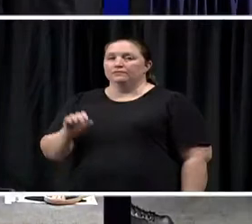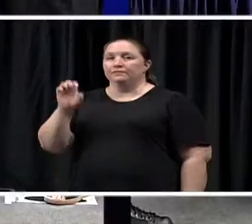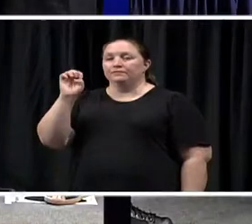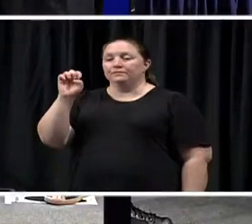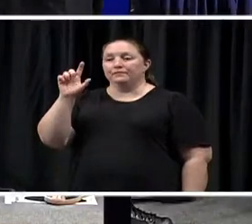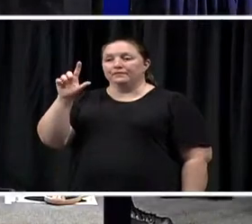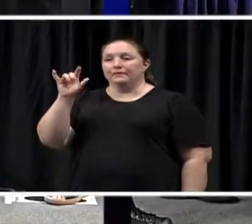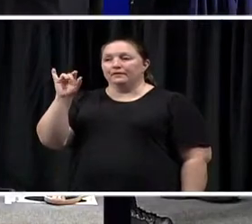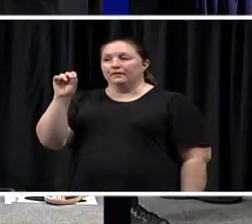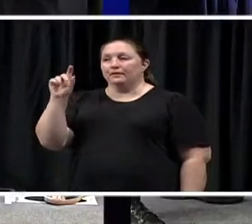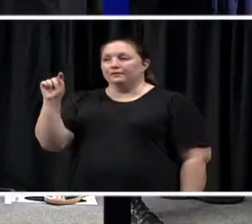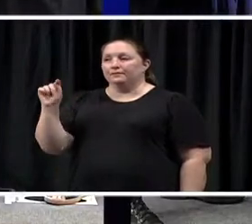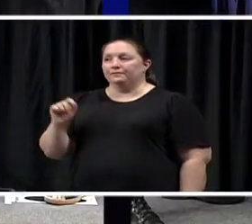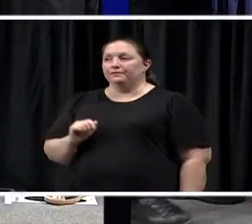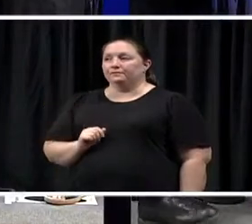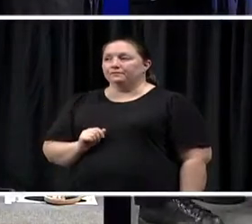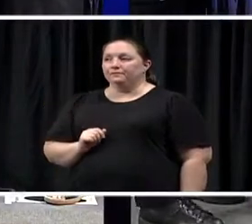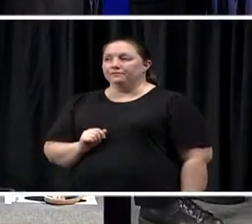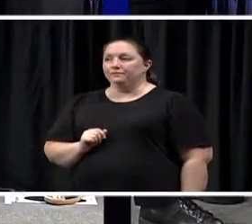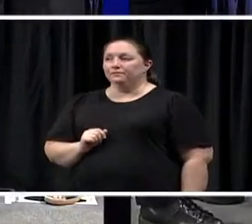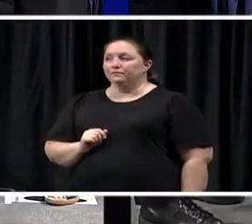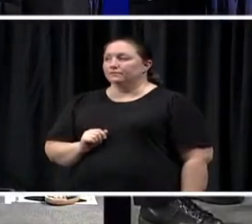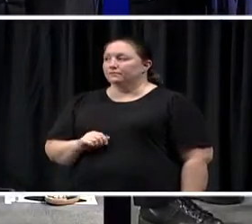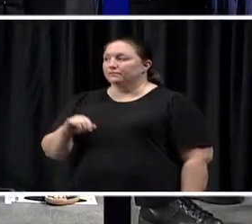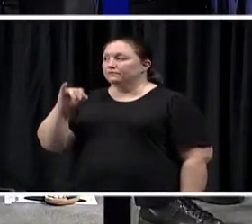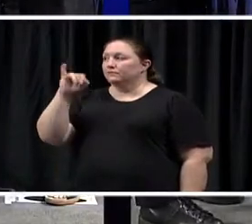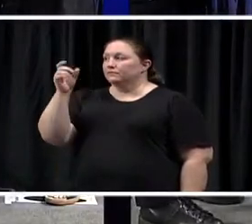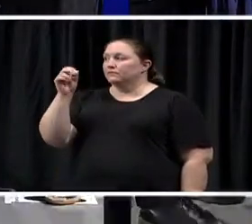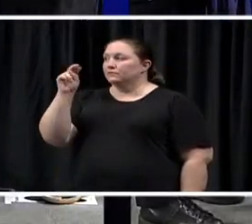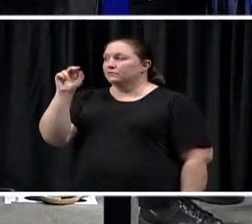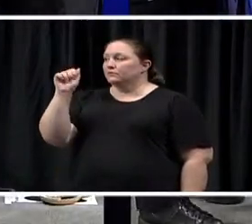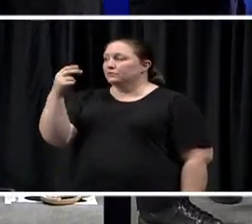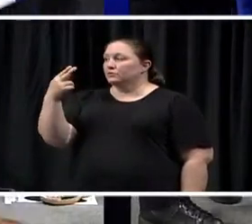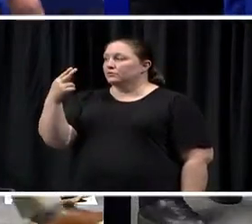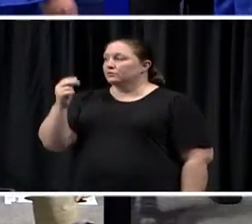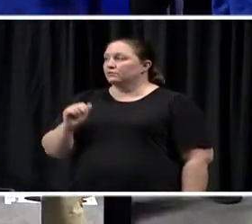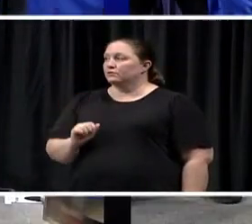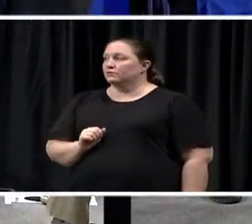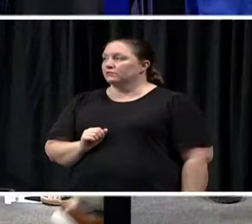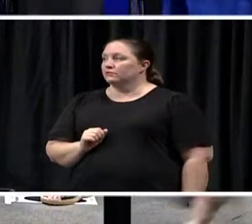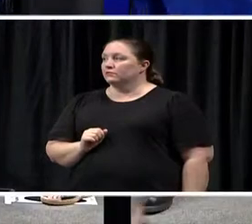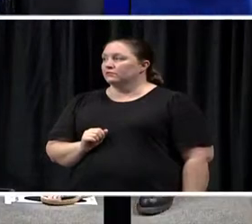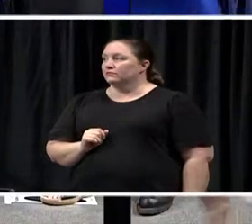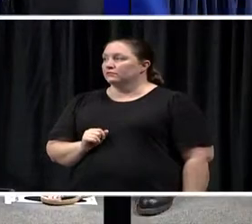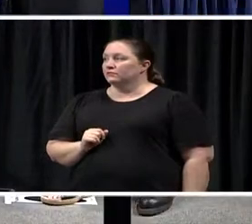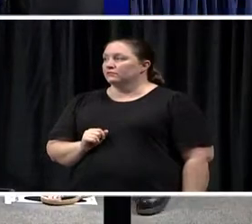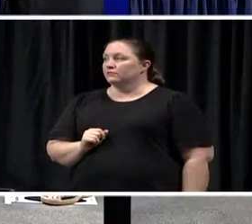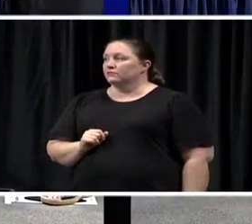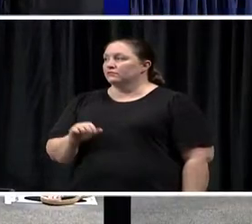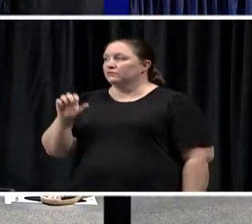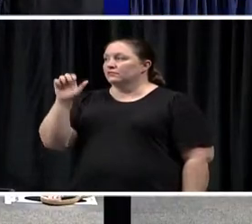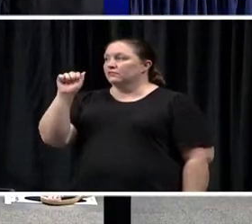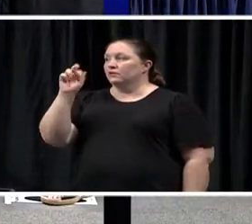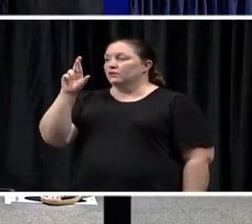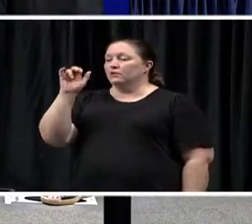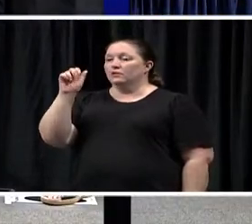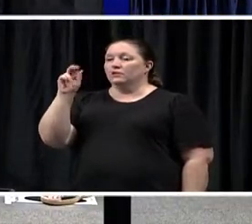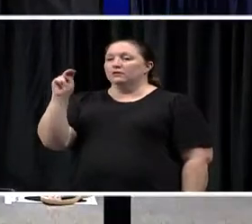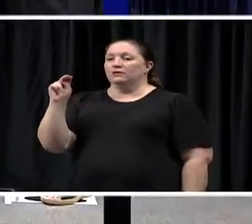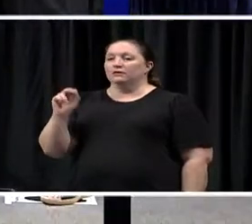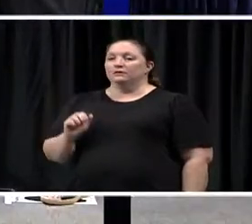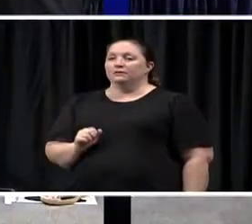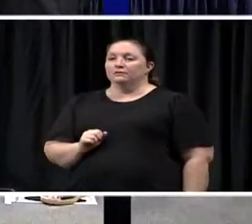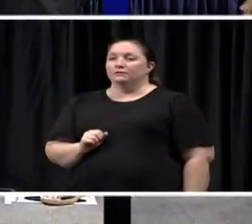Elliot Stephen Blanche. Jonah Madison Wayne Boggs. Ariane Janelle